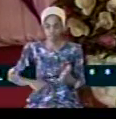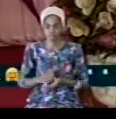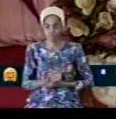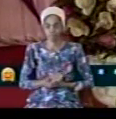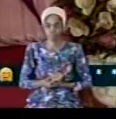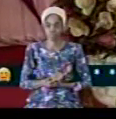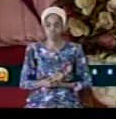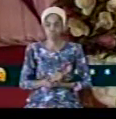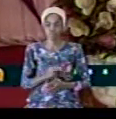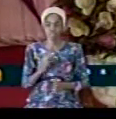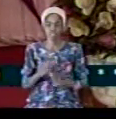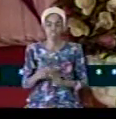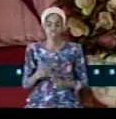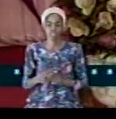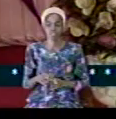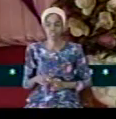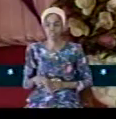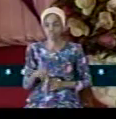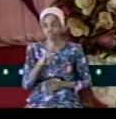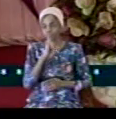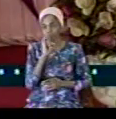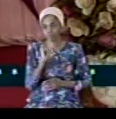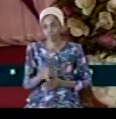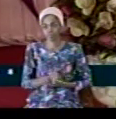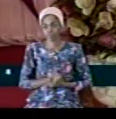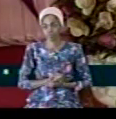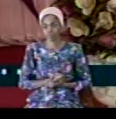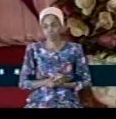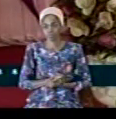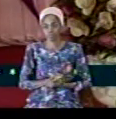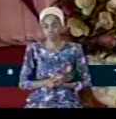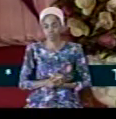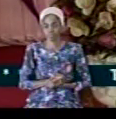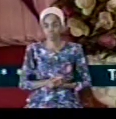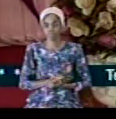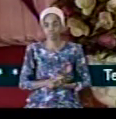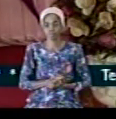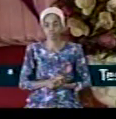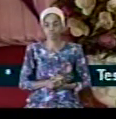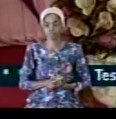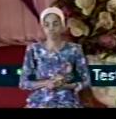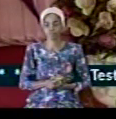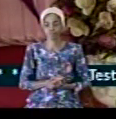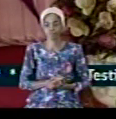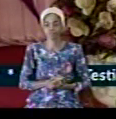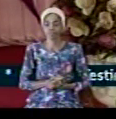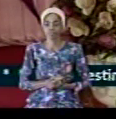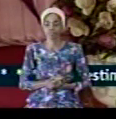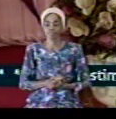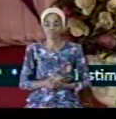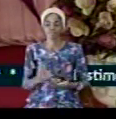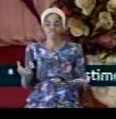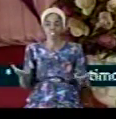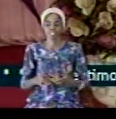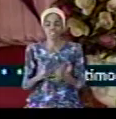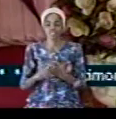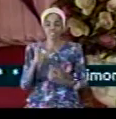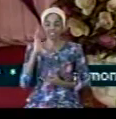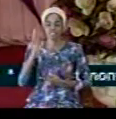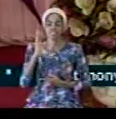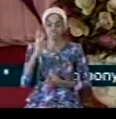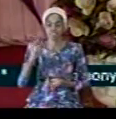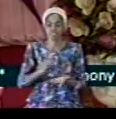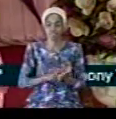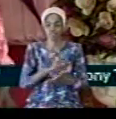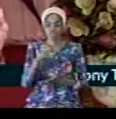My name is Mrs. Isadome from Benin East Region, Edo State. I'm here to testify of the glory of God in my